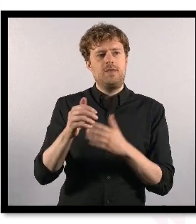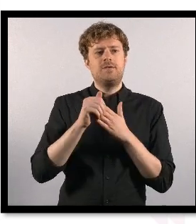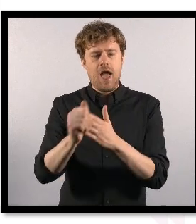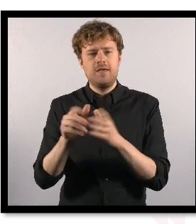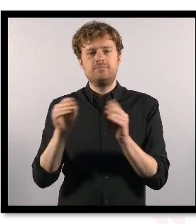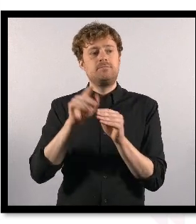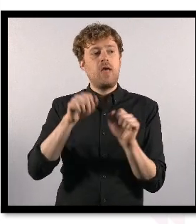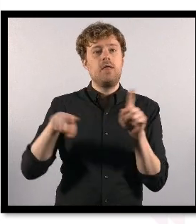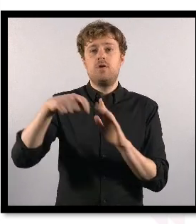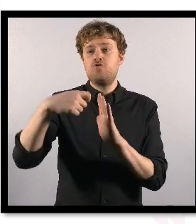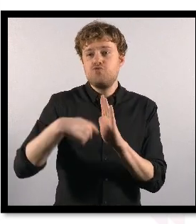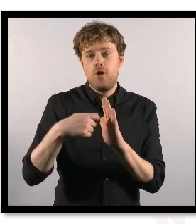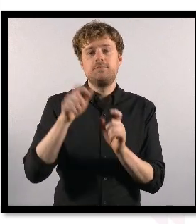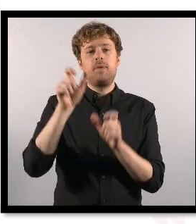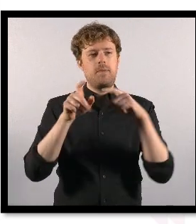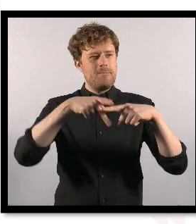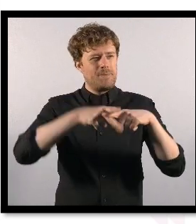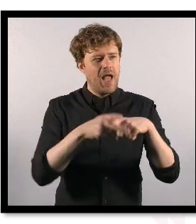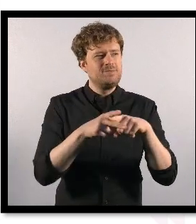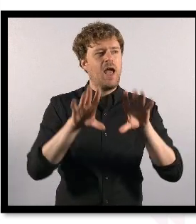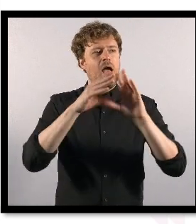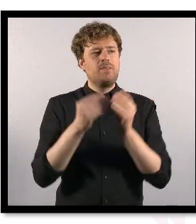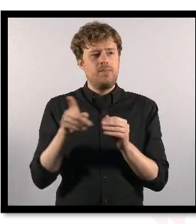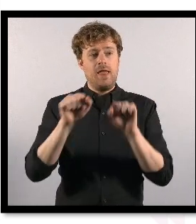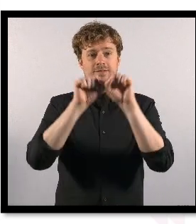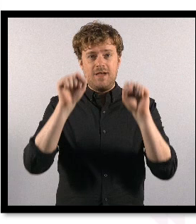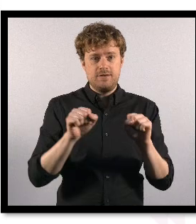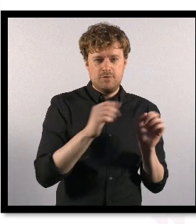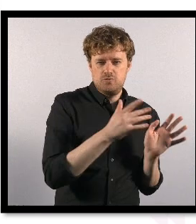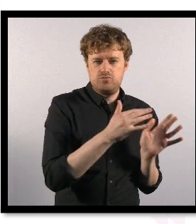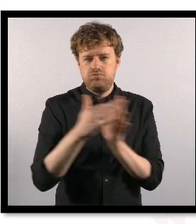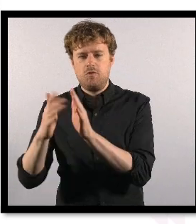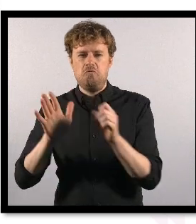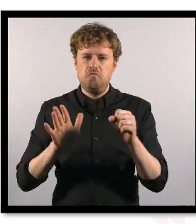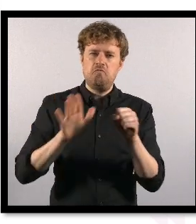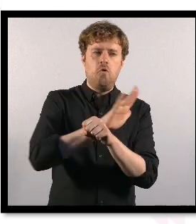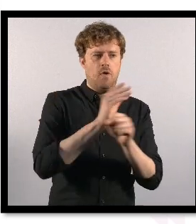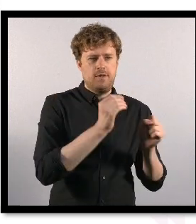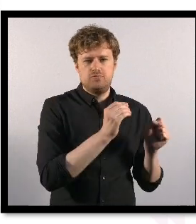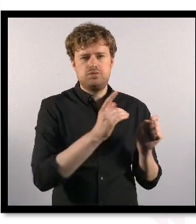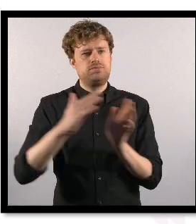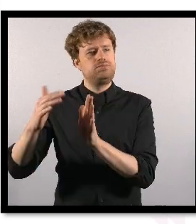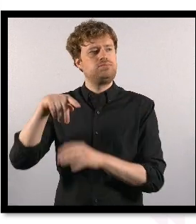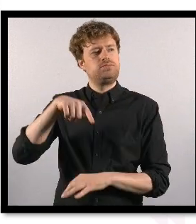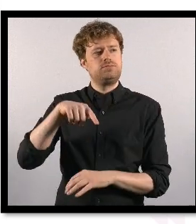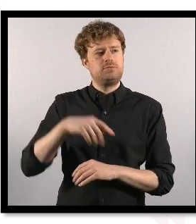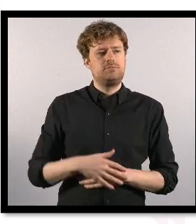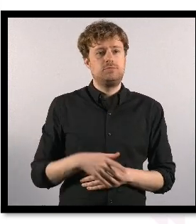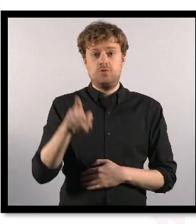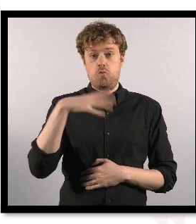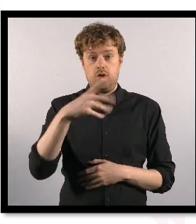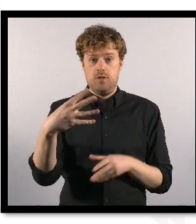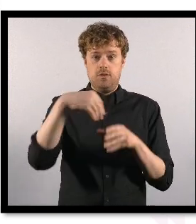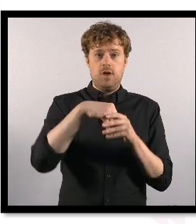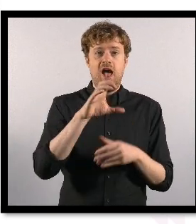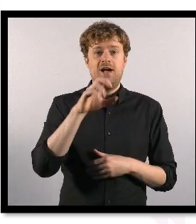TUC repository. It has a wealth of information. And look at our backlog, it's publicly available. We also have our ongoing work that you can check,